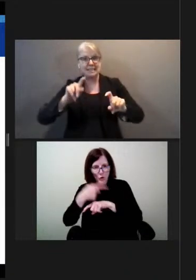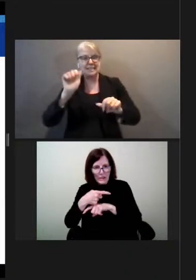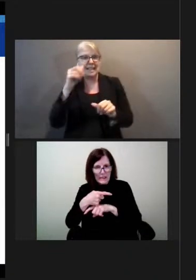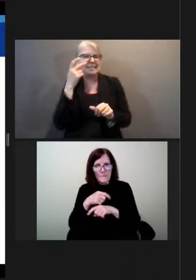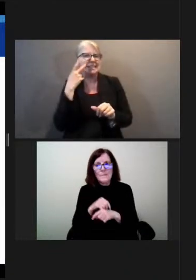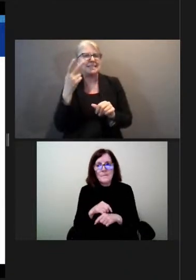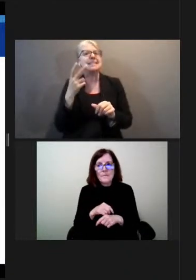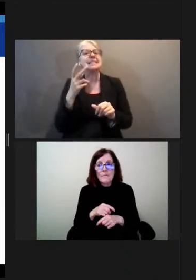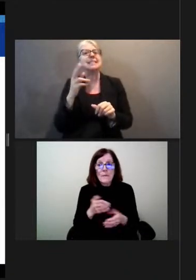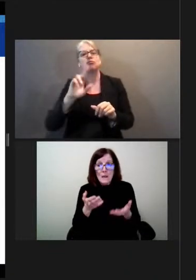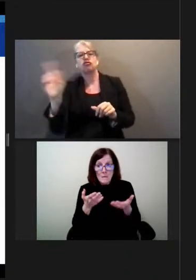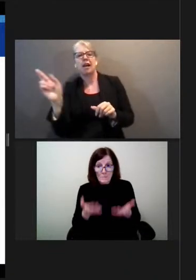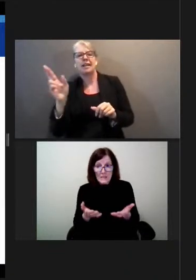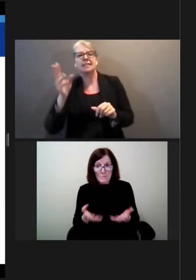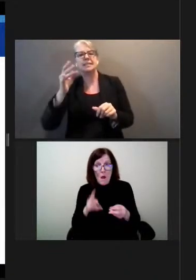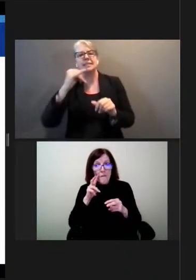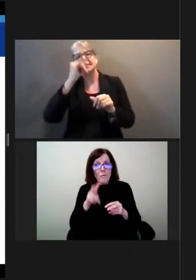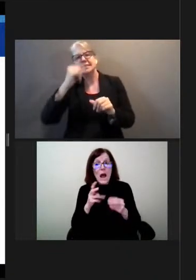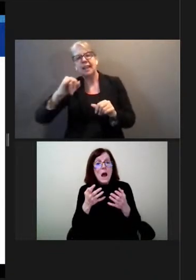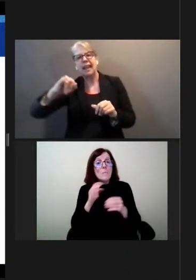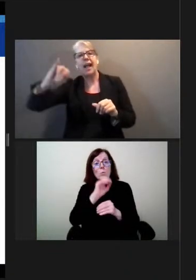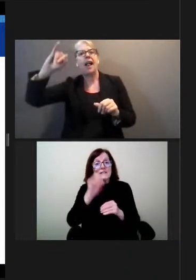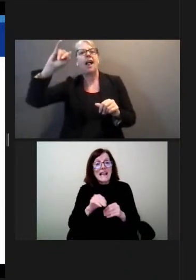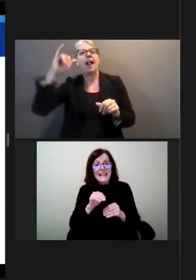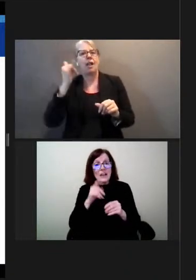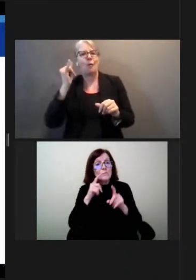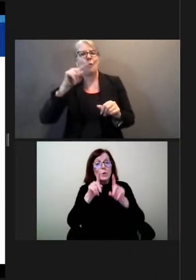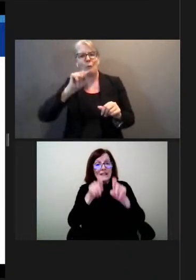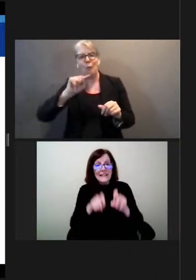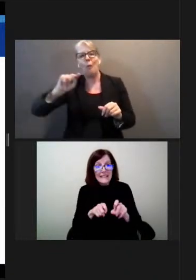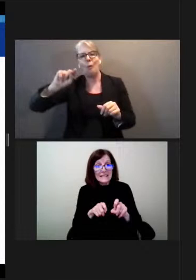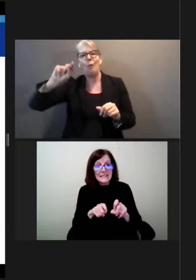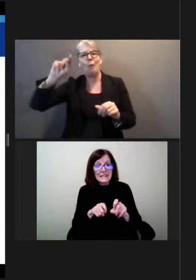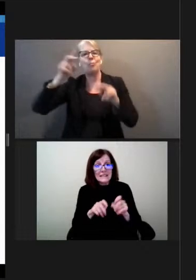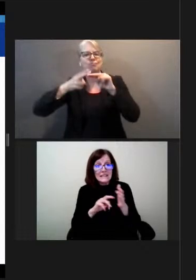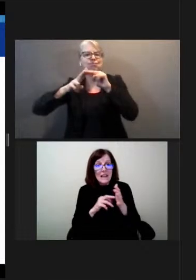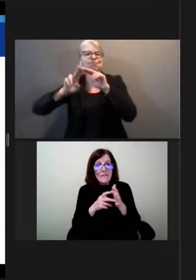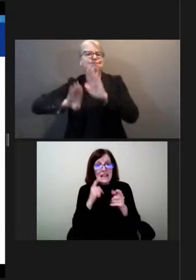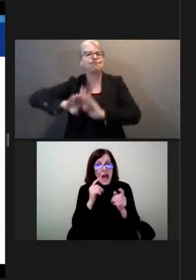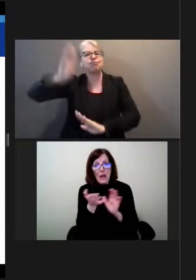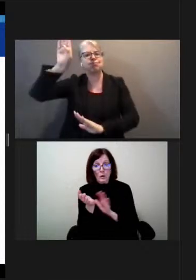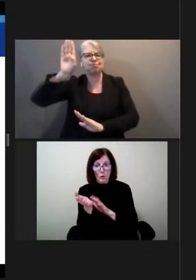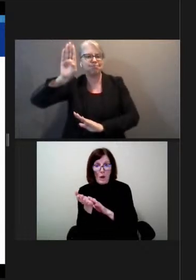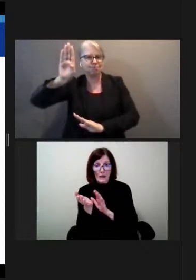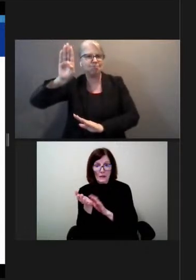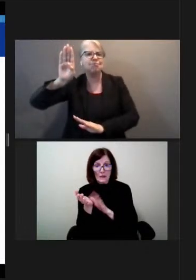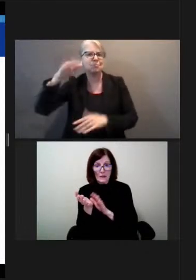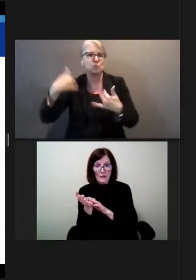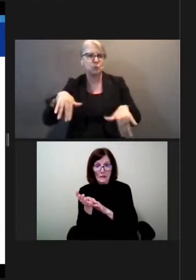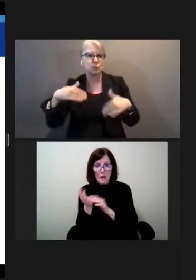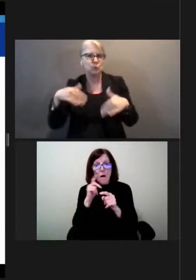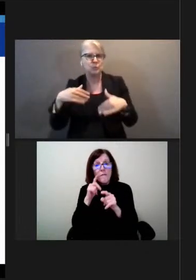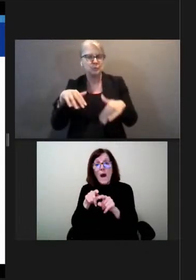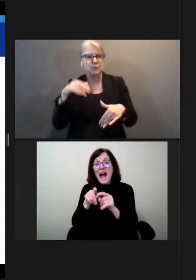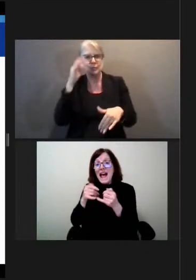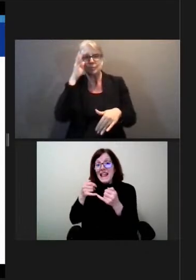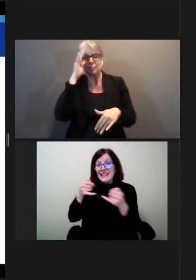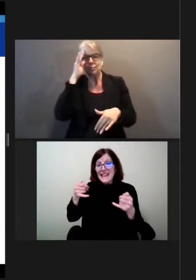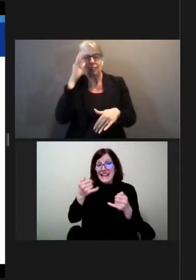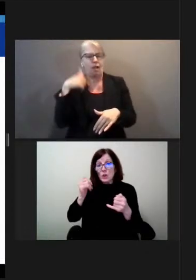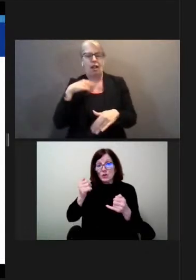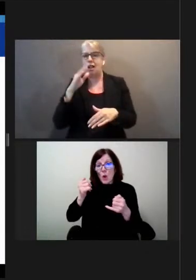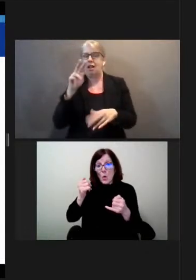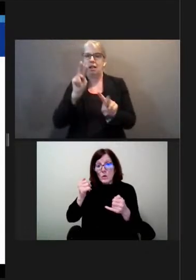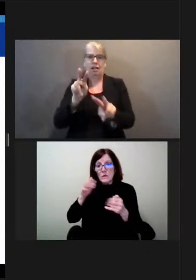far right-hand side, that yellow line is again going up almost straight up exponentially. And we've not seen